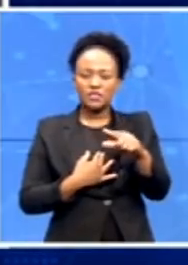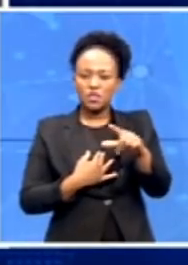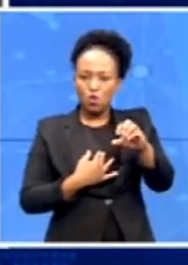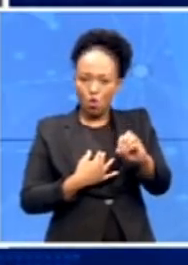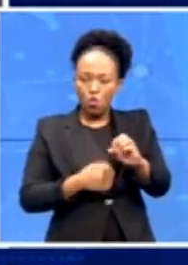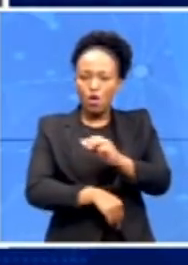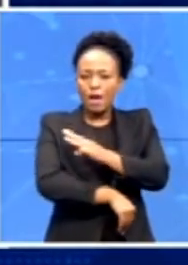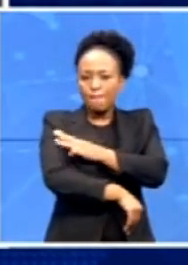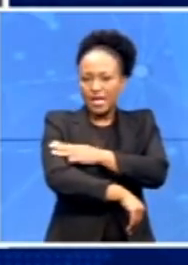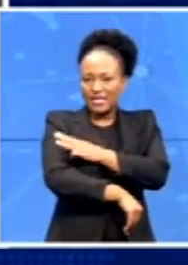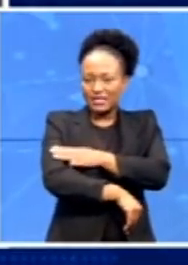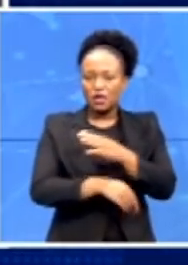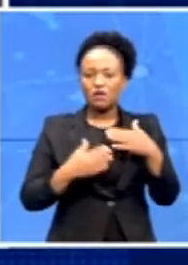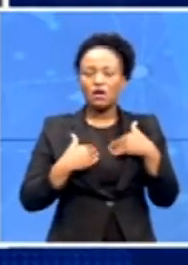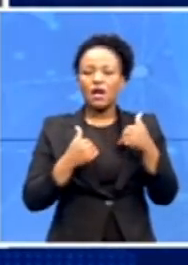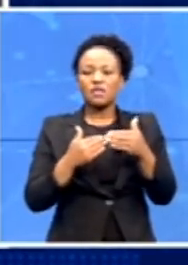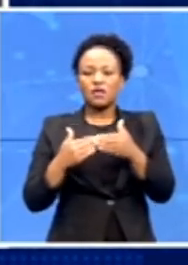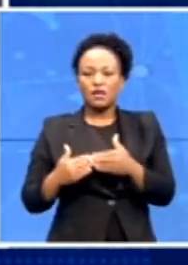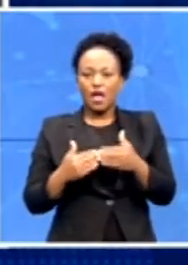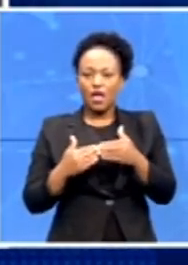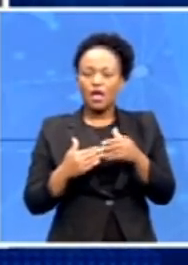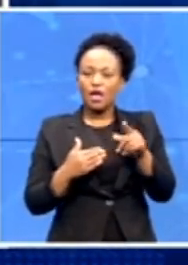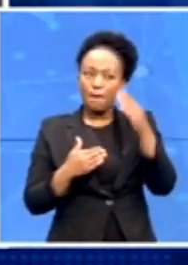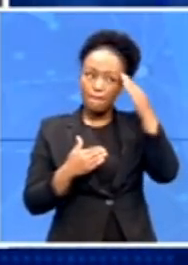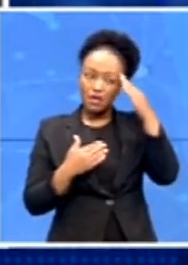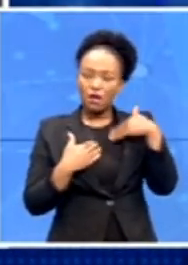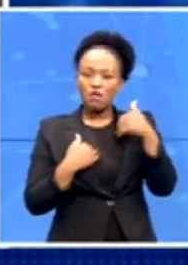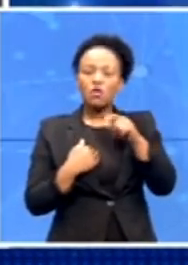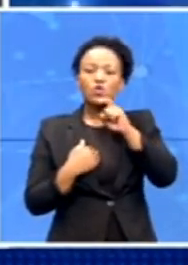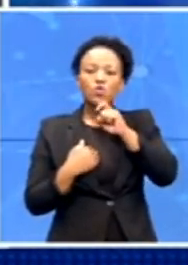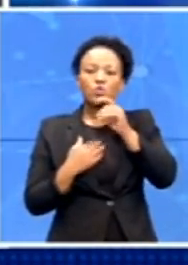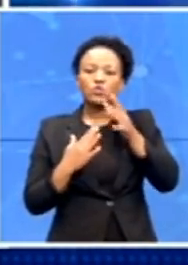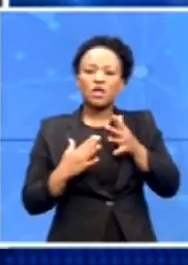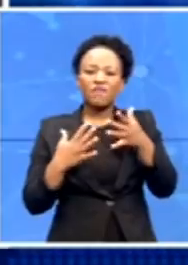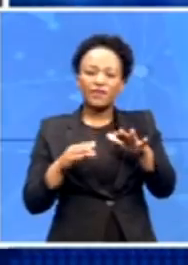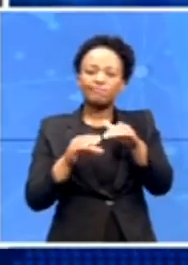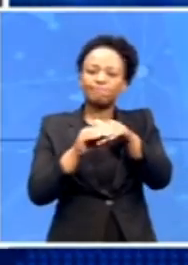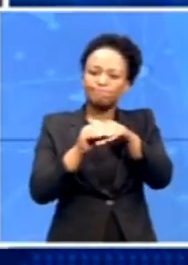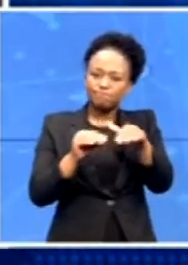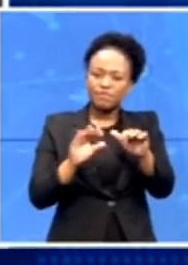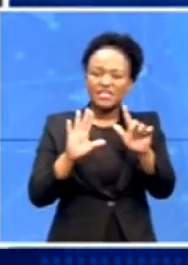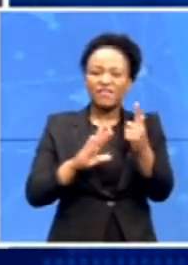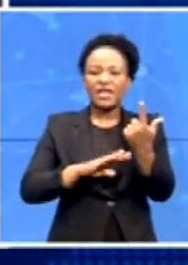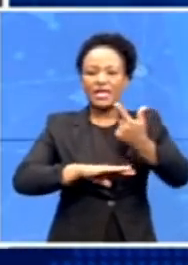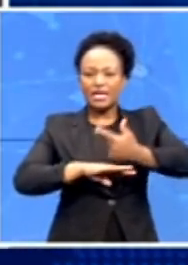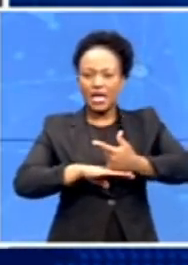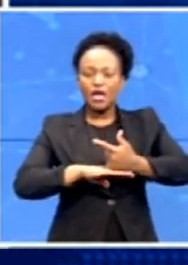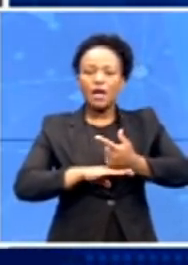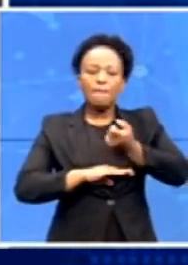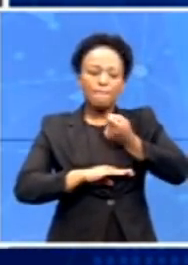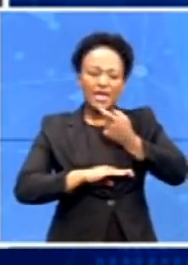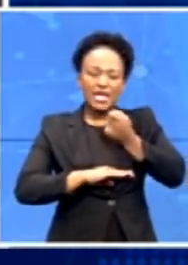users were discharged with only a 7-day supply of medication, and due to the